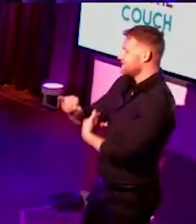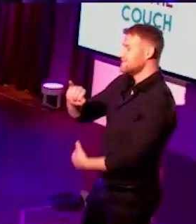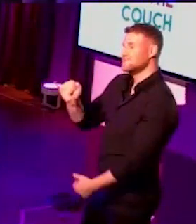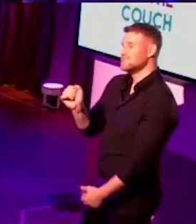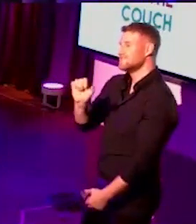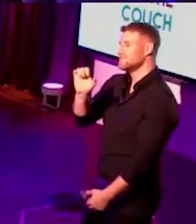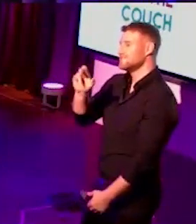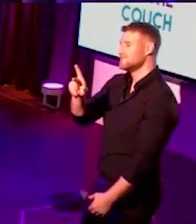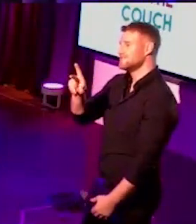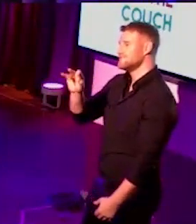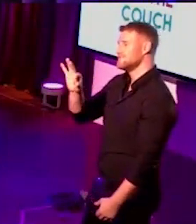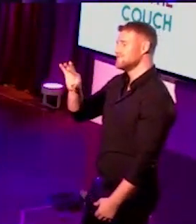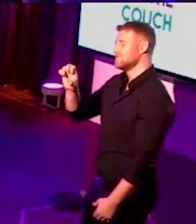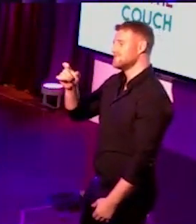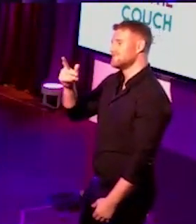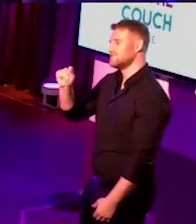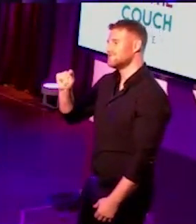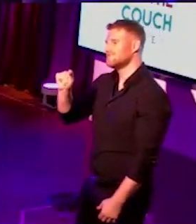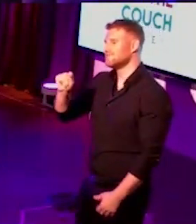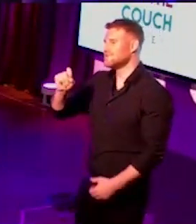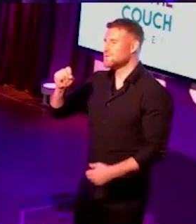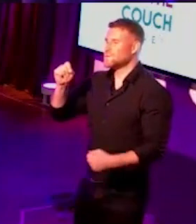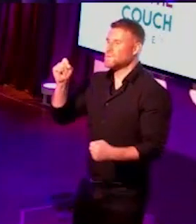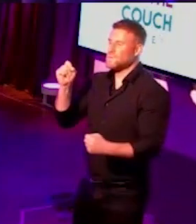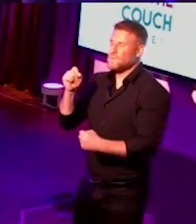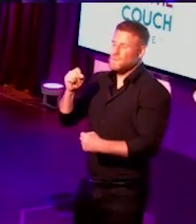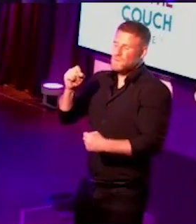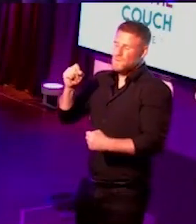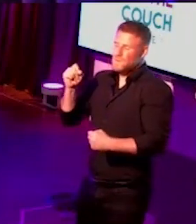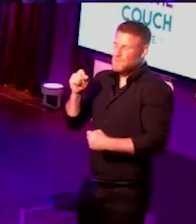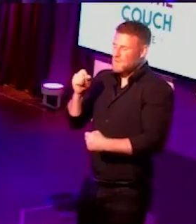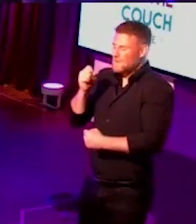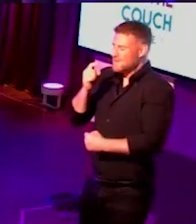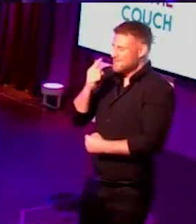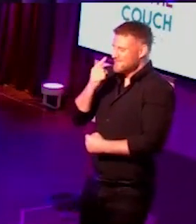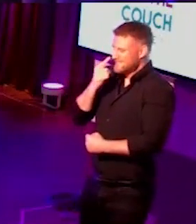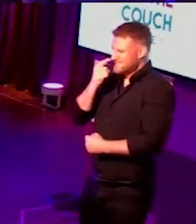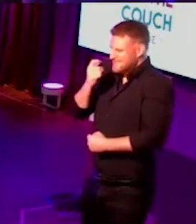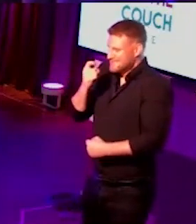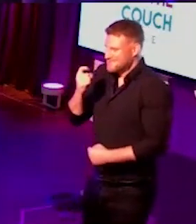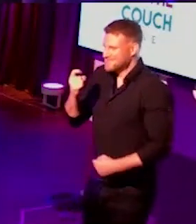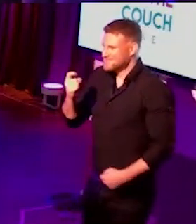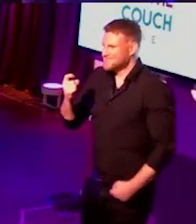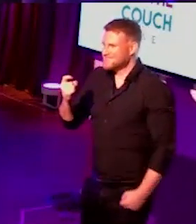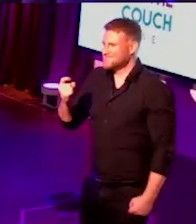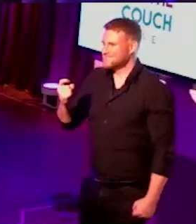Jack Frost nipping at your nose,